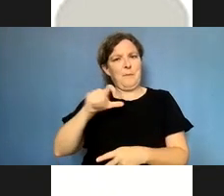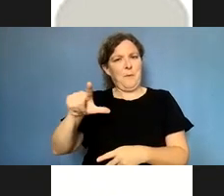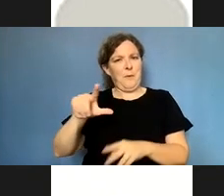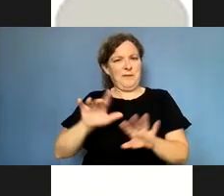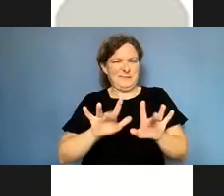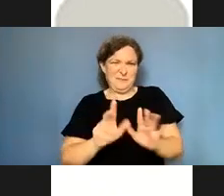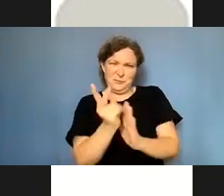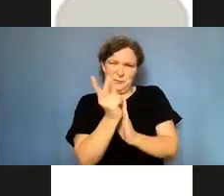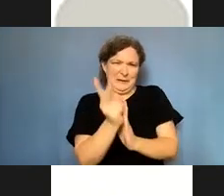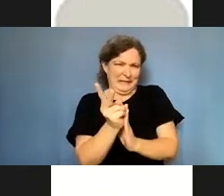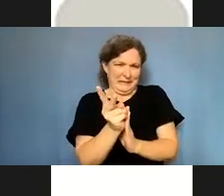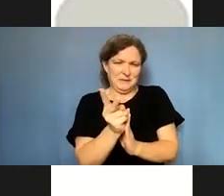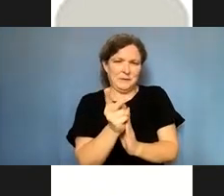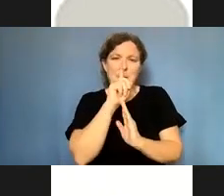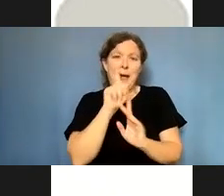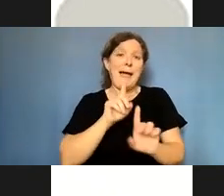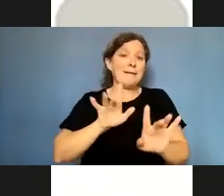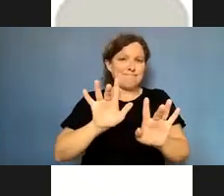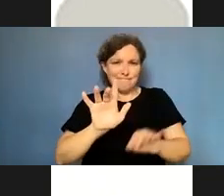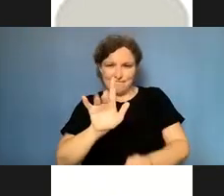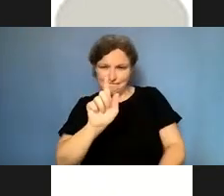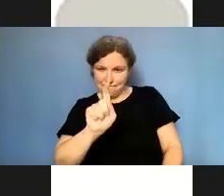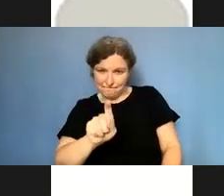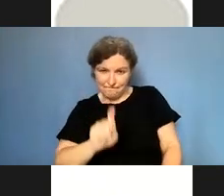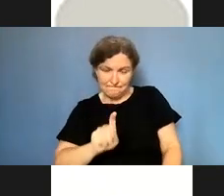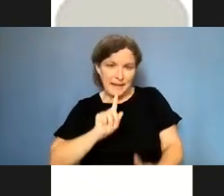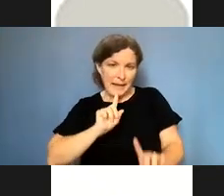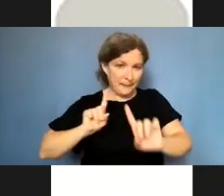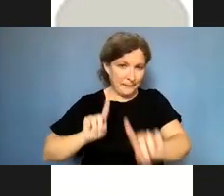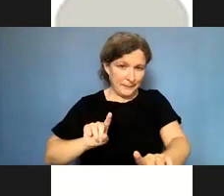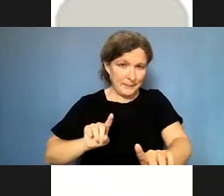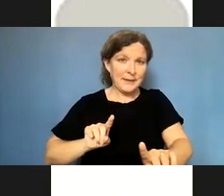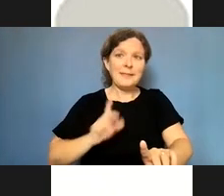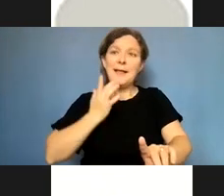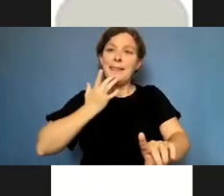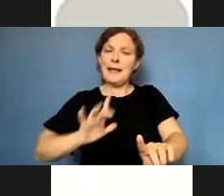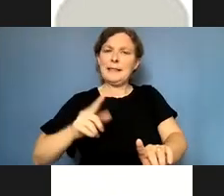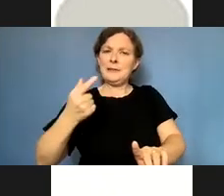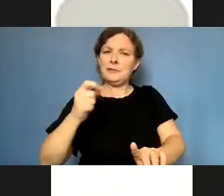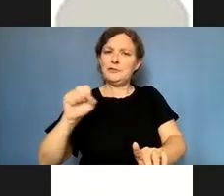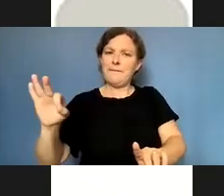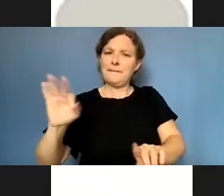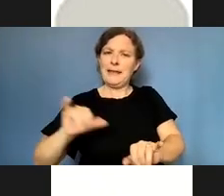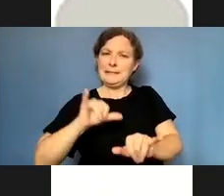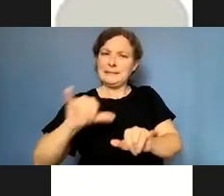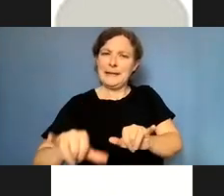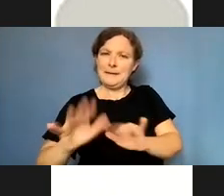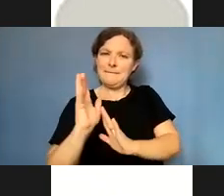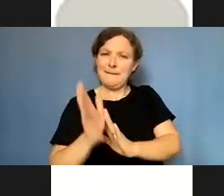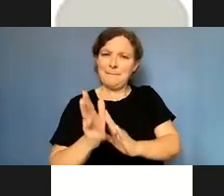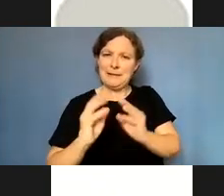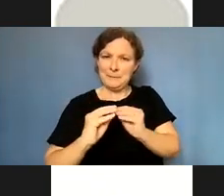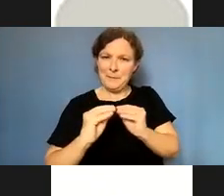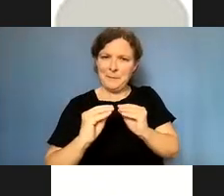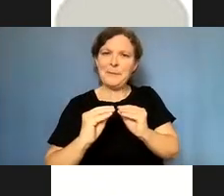2 minutes, and then we will luckily have Geoff stay with us for about 5 extra minutes so that